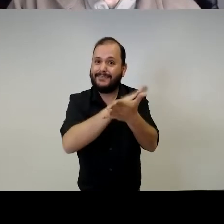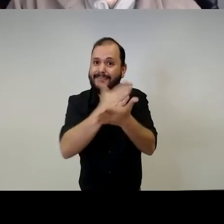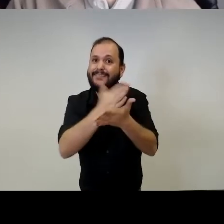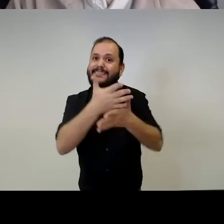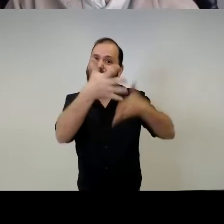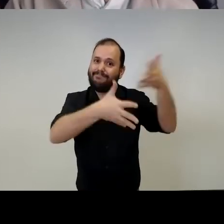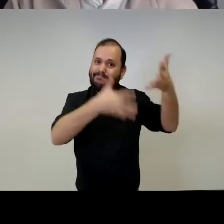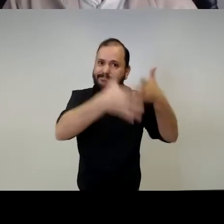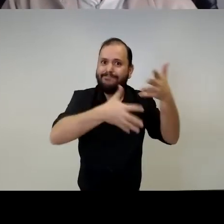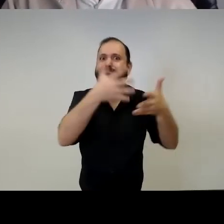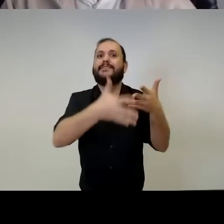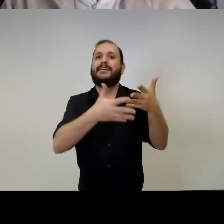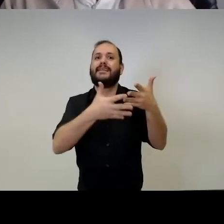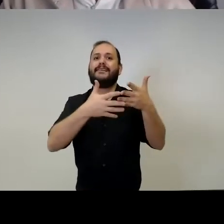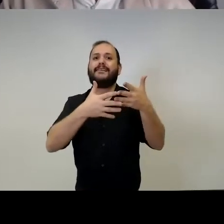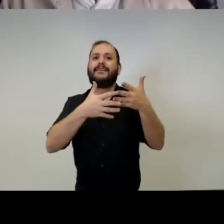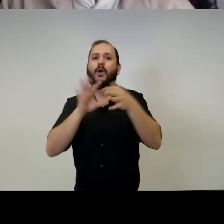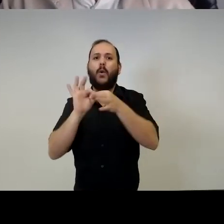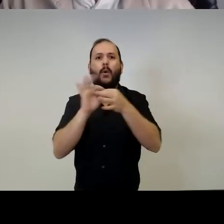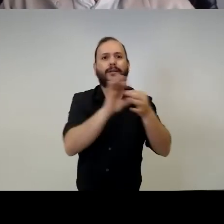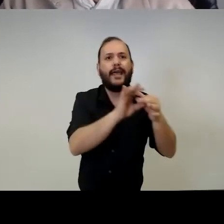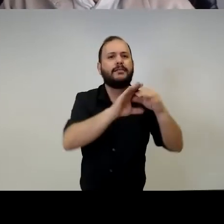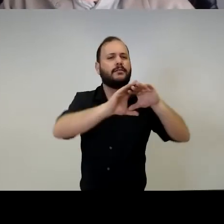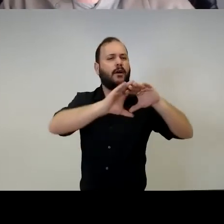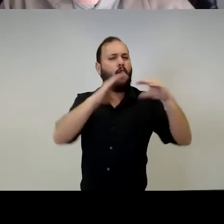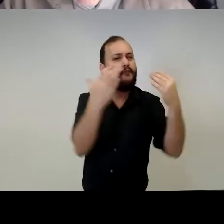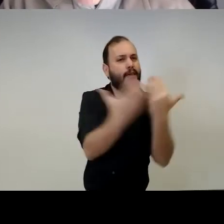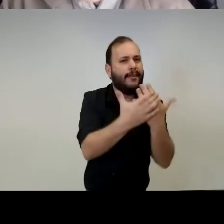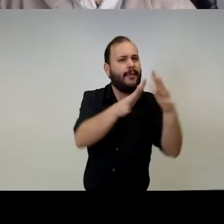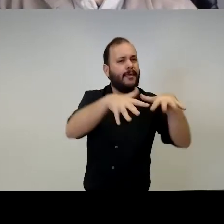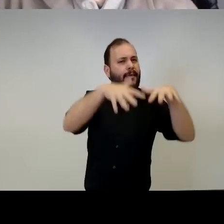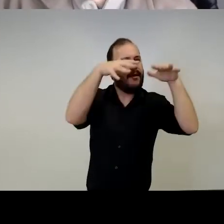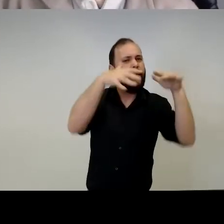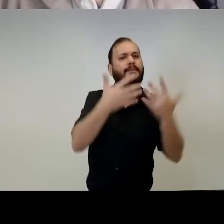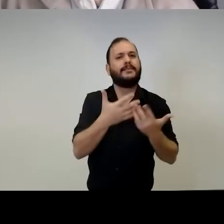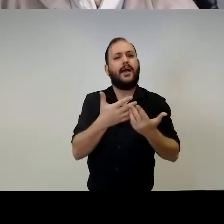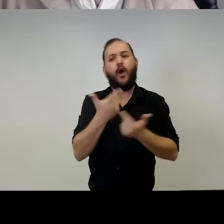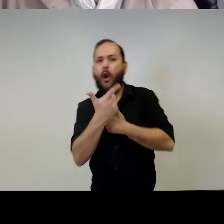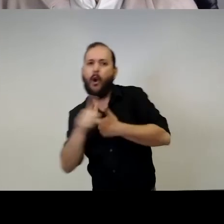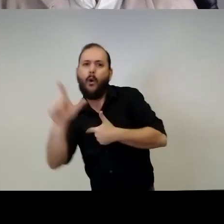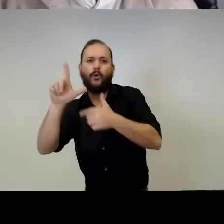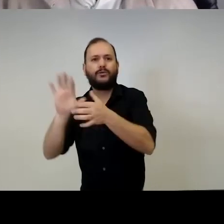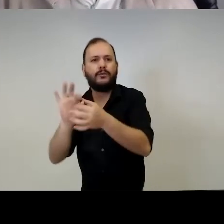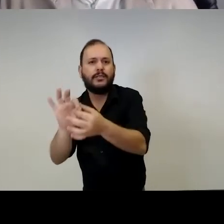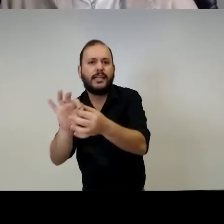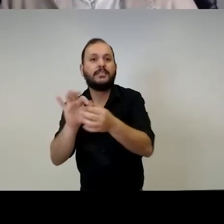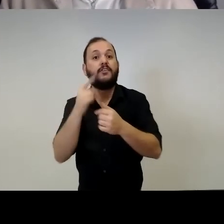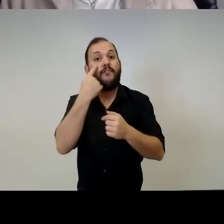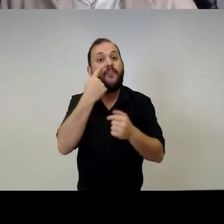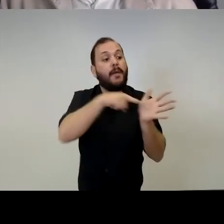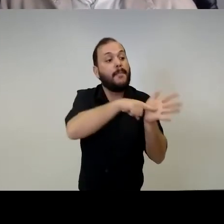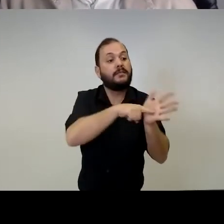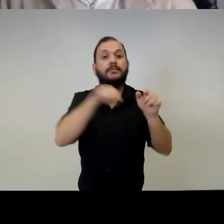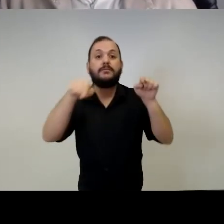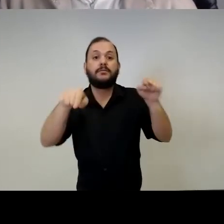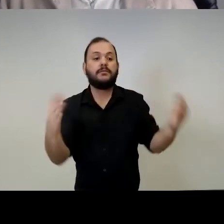spoken language interpreters, and launch a comparison and see what happens? Next slide, please.